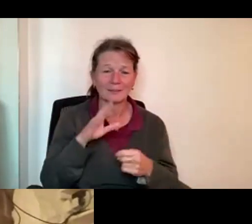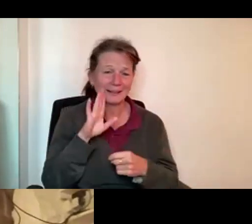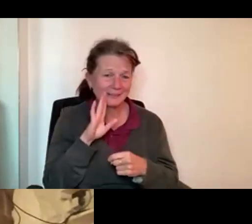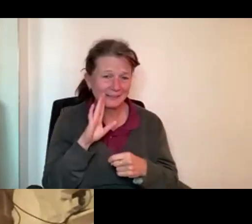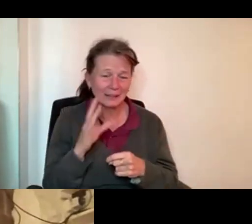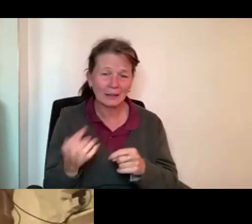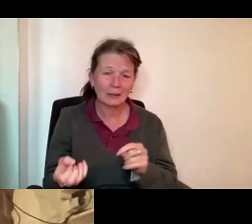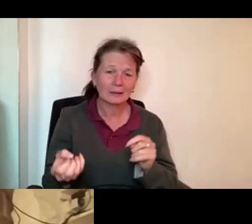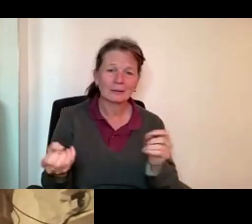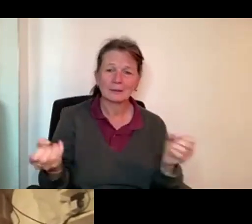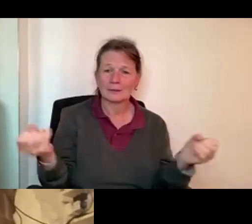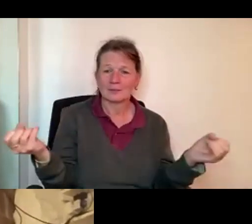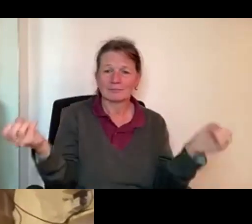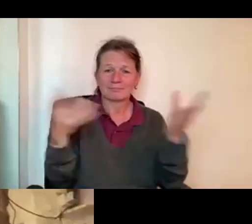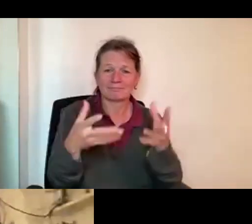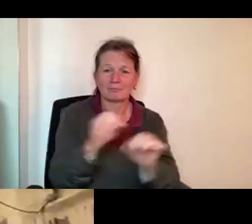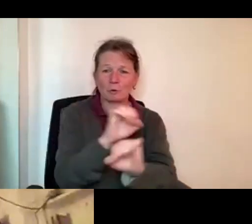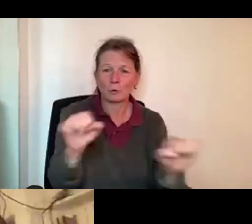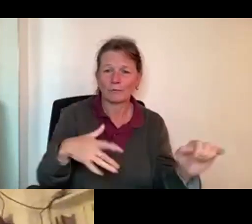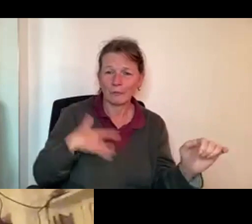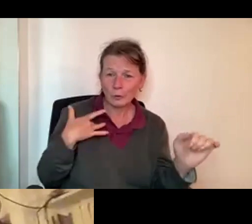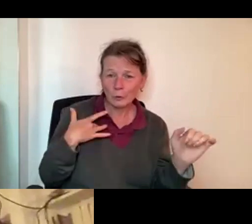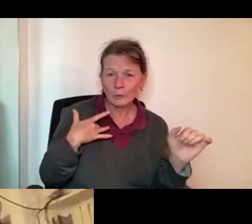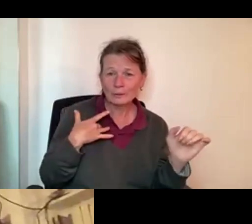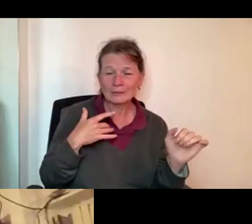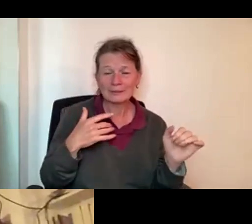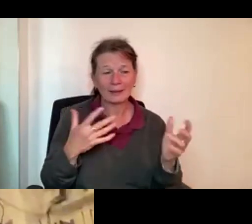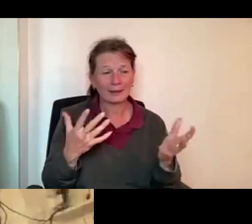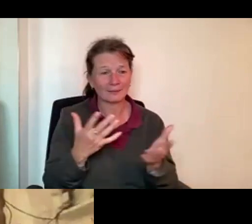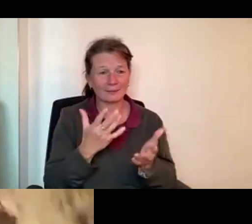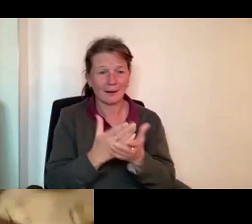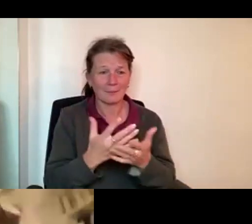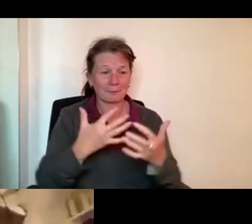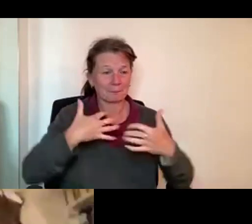in the conversation, for being interested in